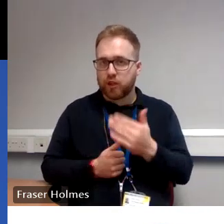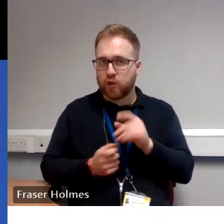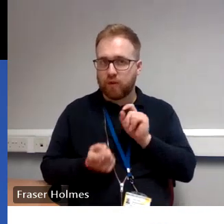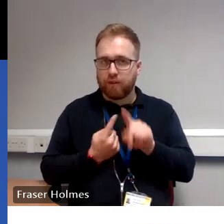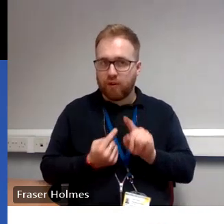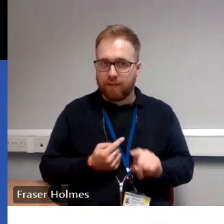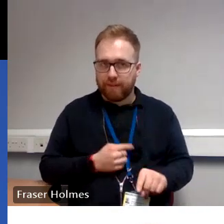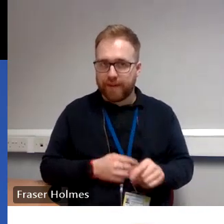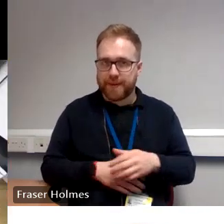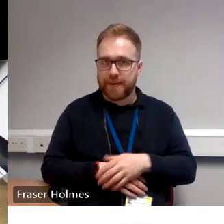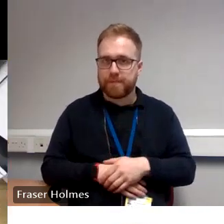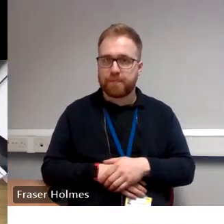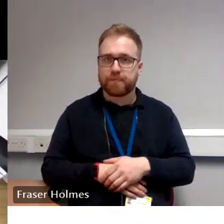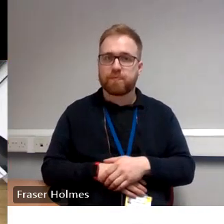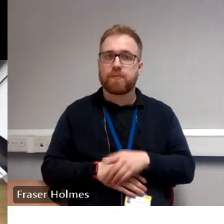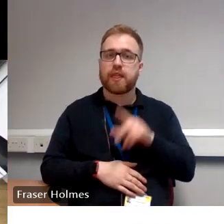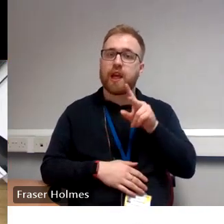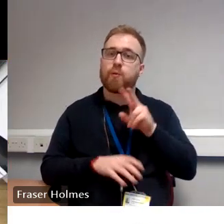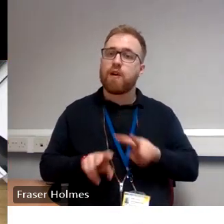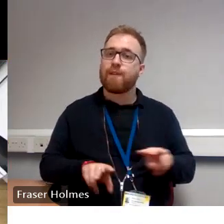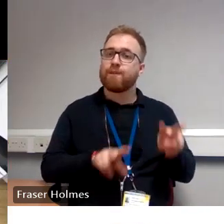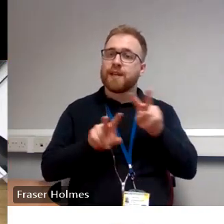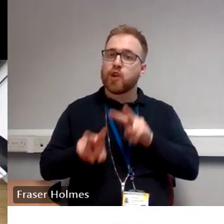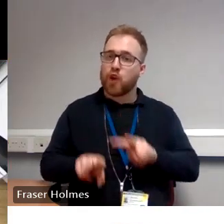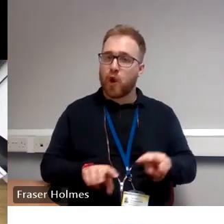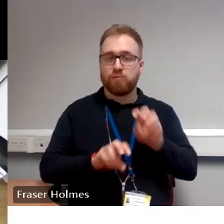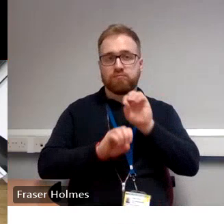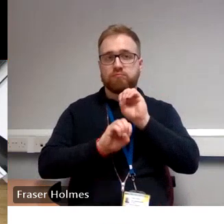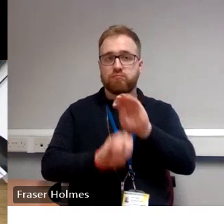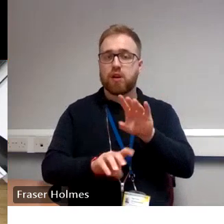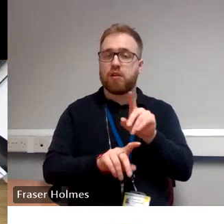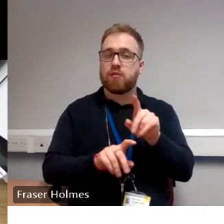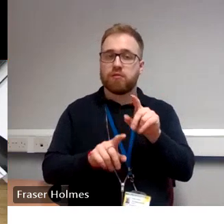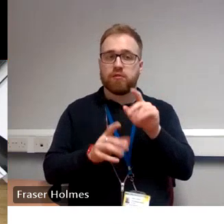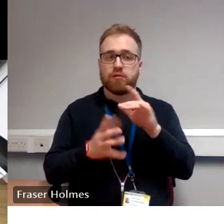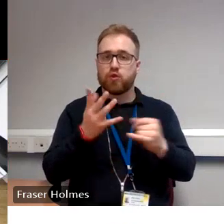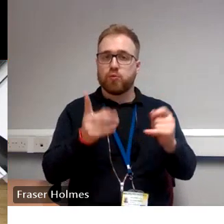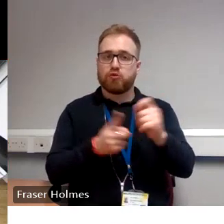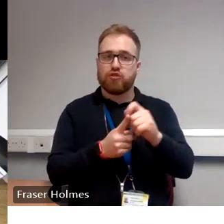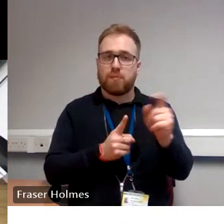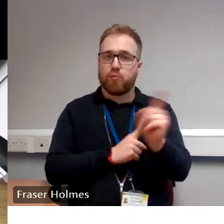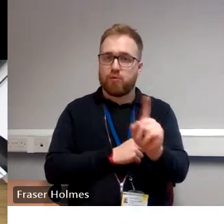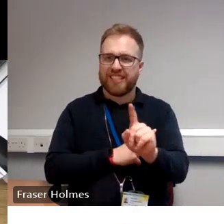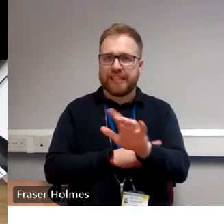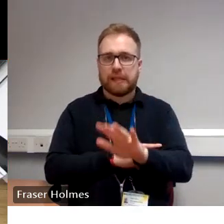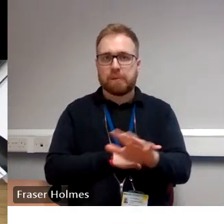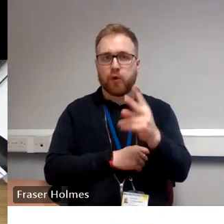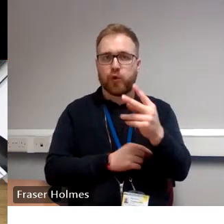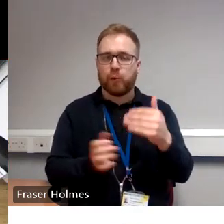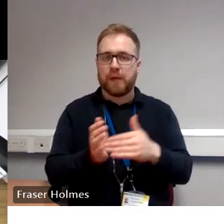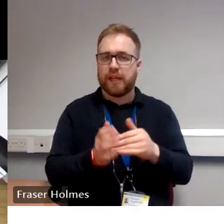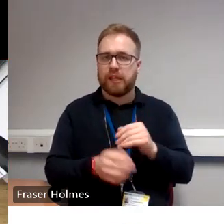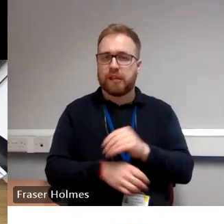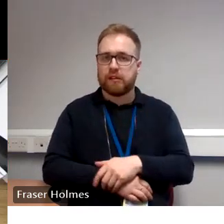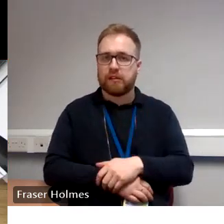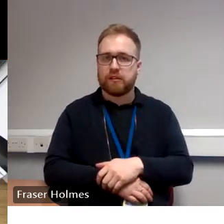on to, so now we've got a video. This is going to tell you what social prescribing is. It's about 2 minutes long.